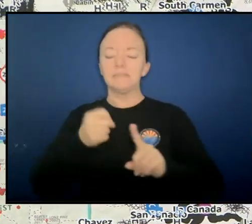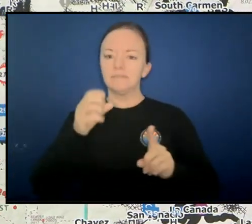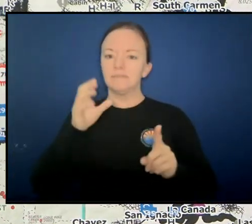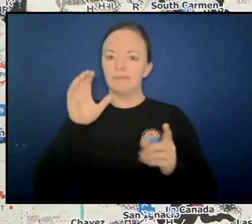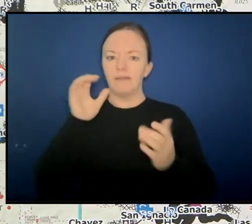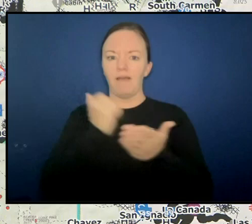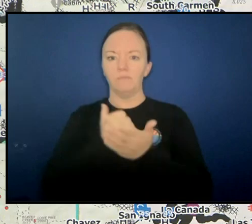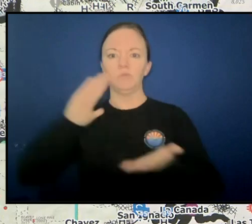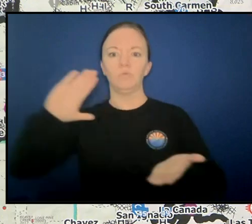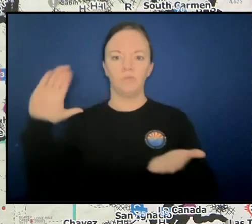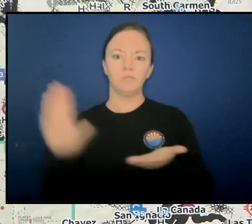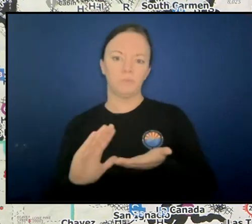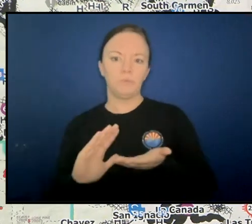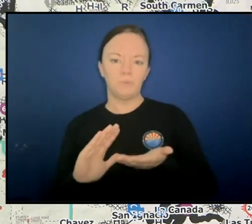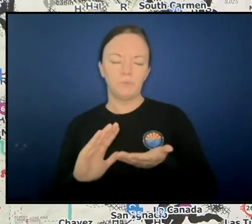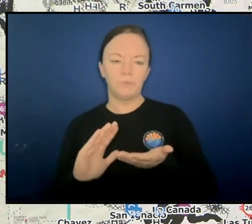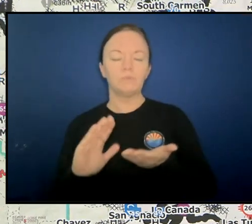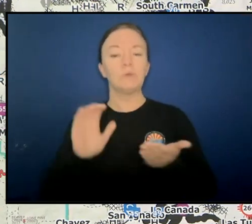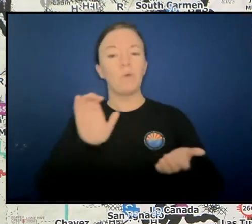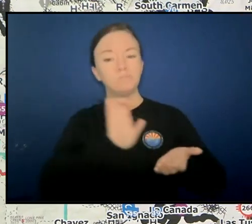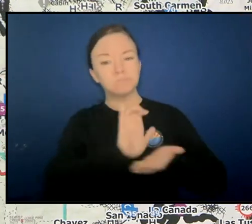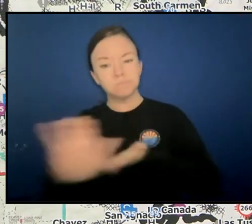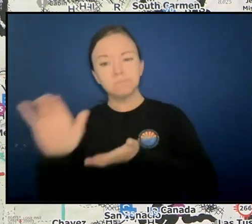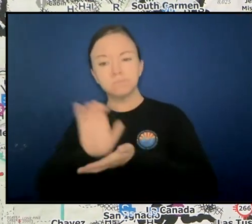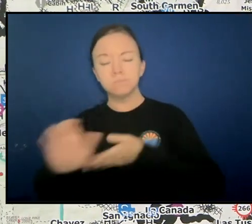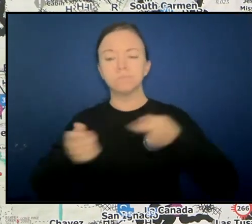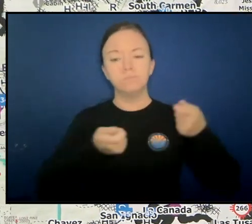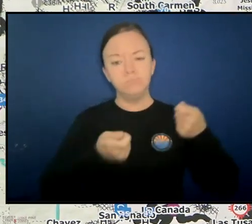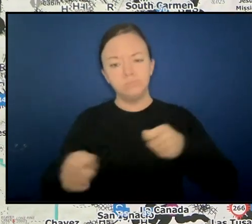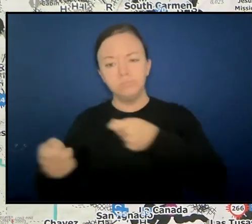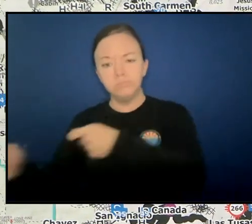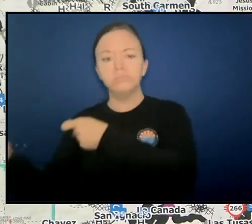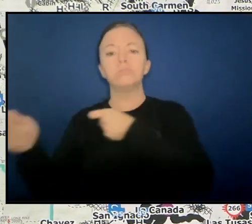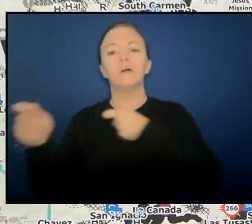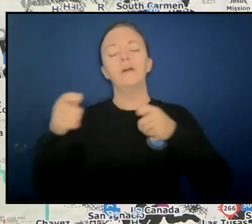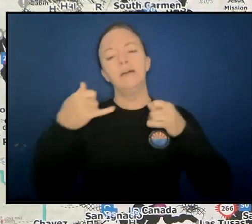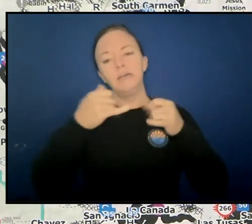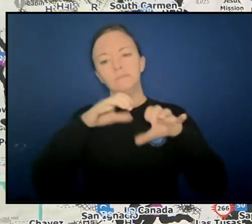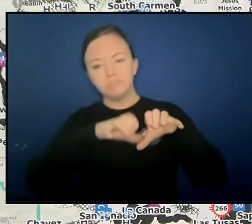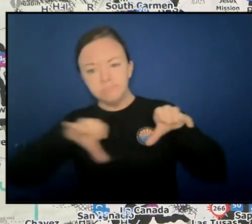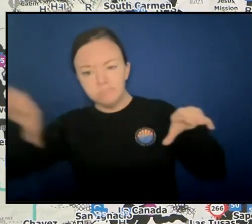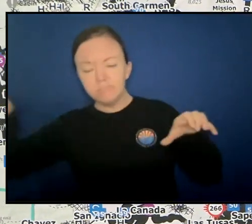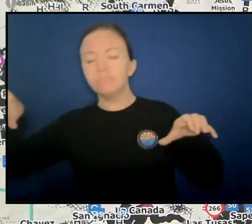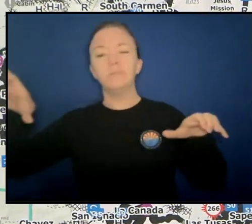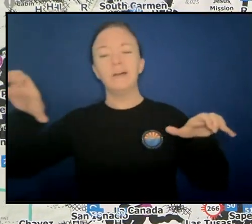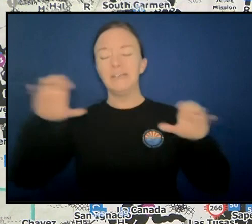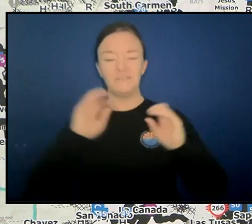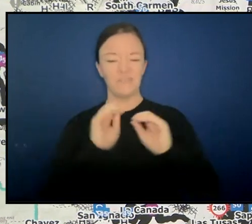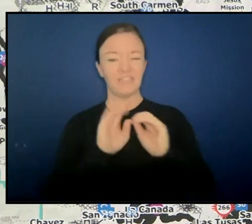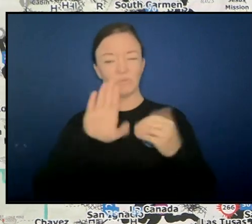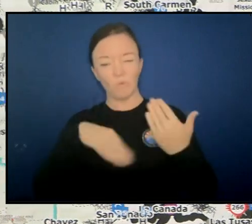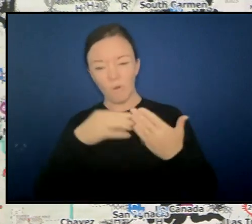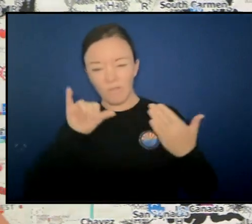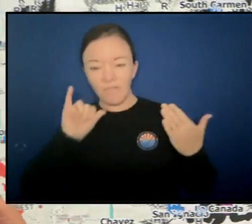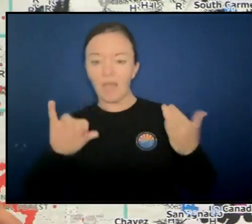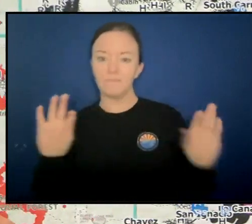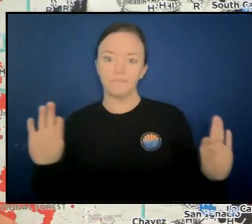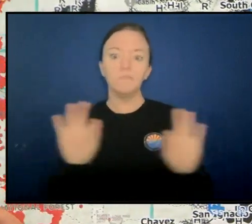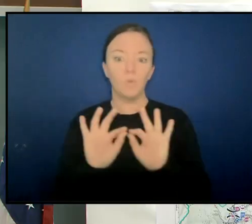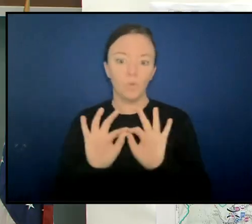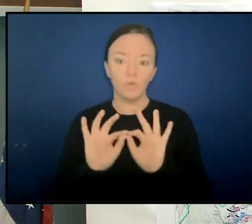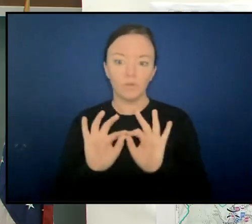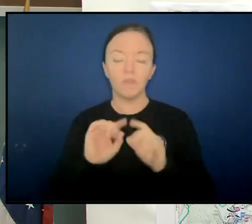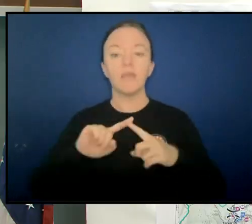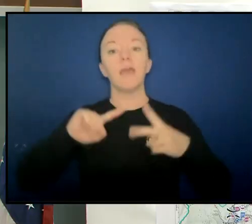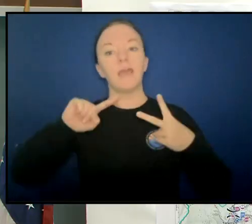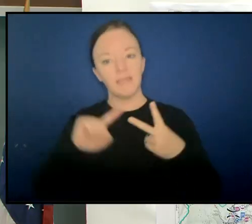that was caused by putting in those dozer lines, putting in those hand lines, and building those containment lines. So that's really important work. And then we have the actual